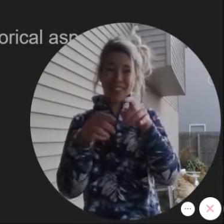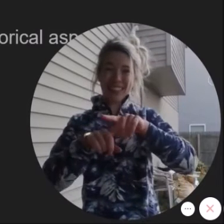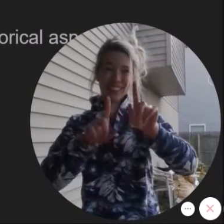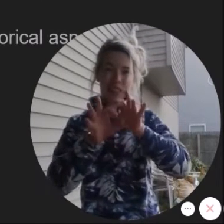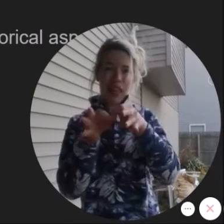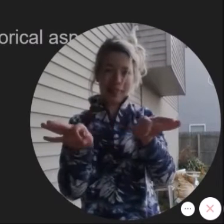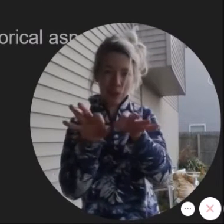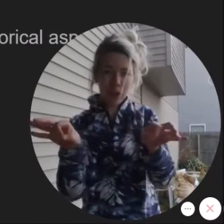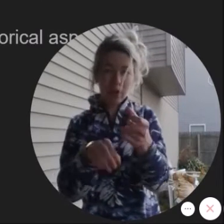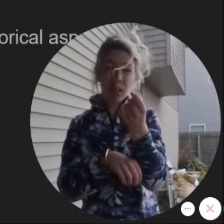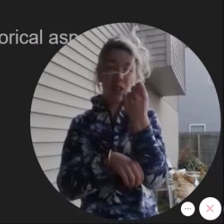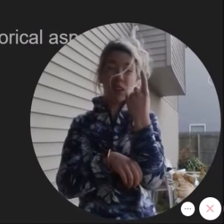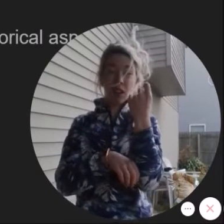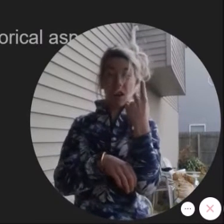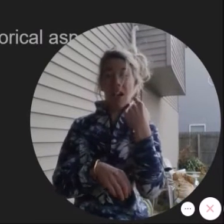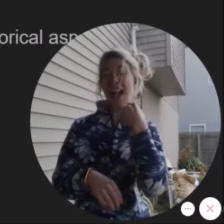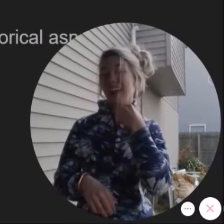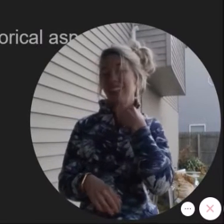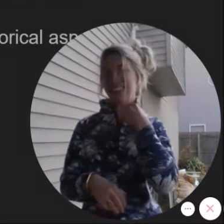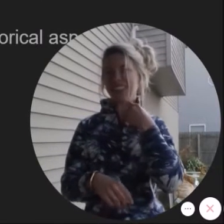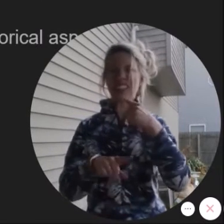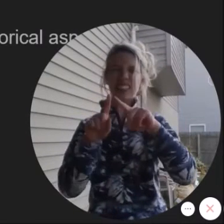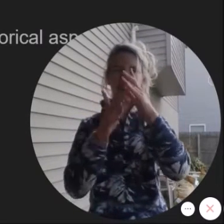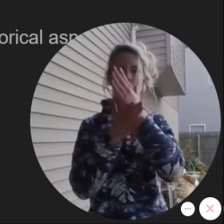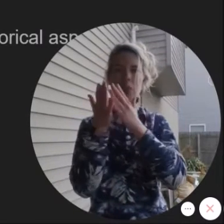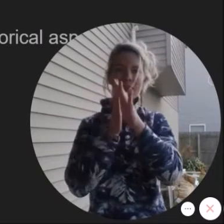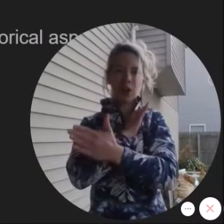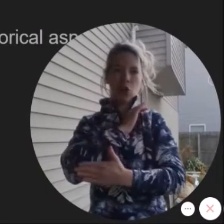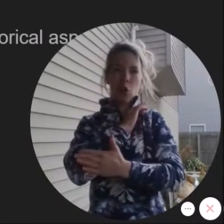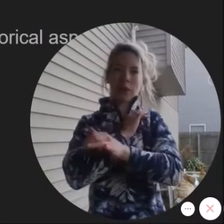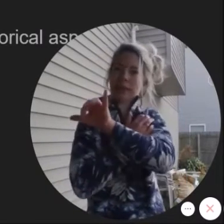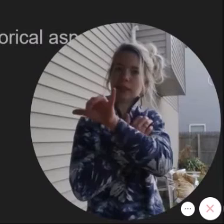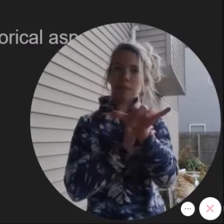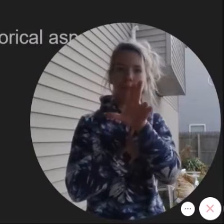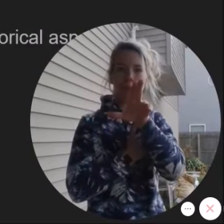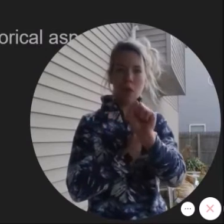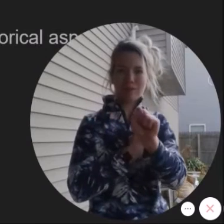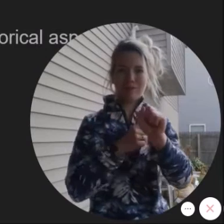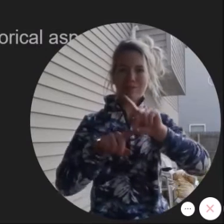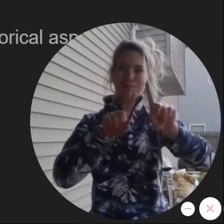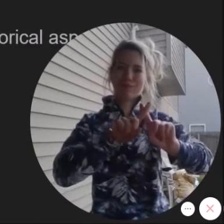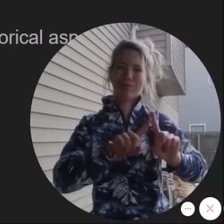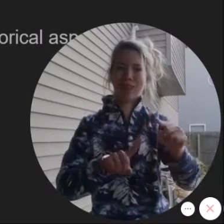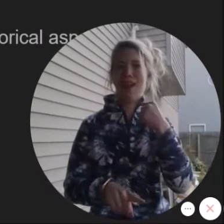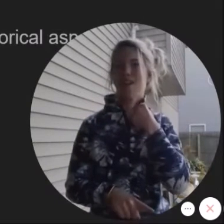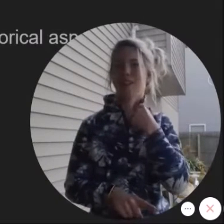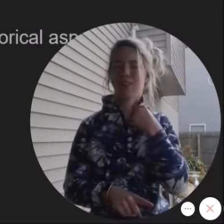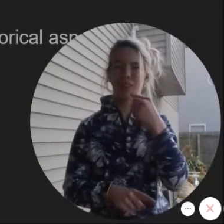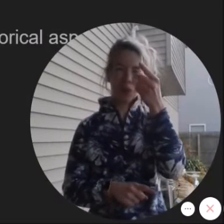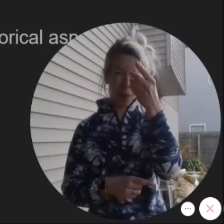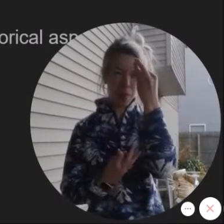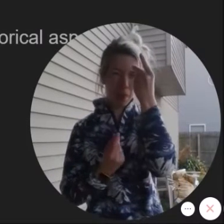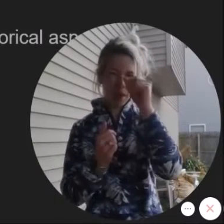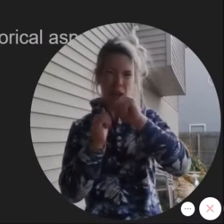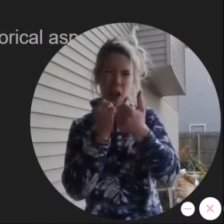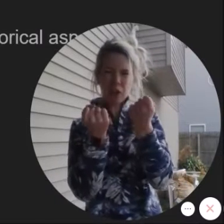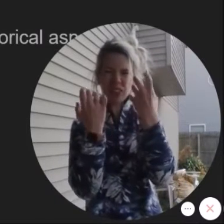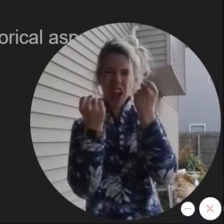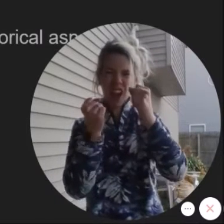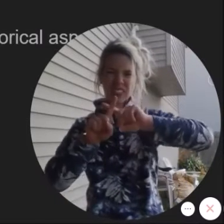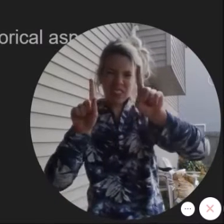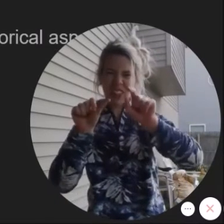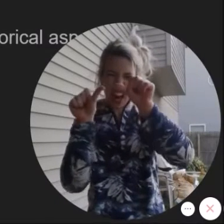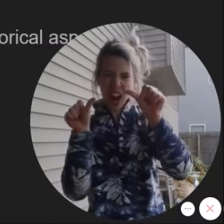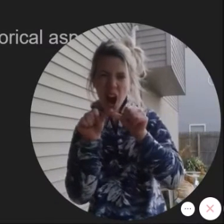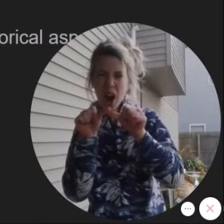different lens. And it's also published in many different languages and different accents, which is just like in the United